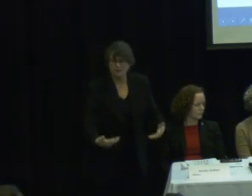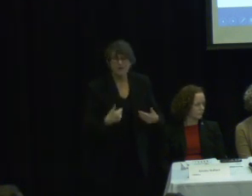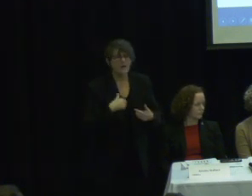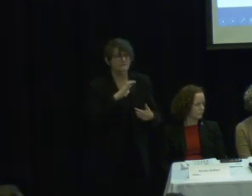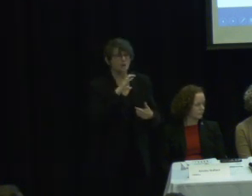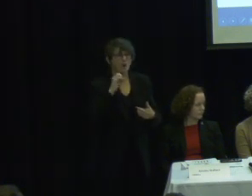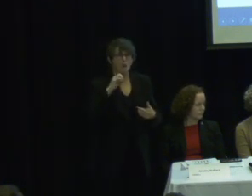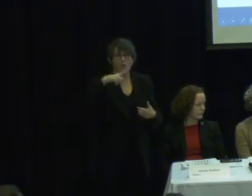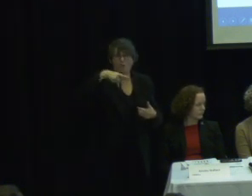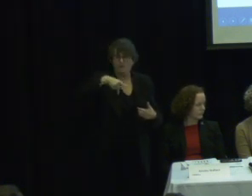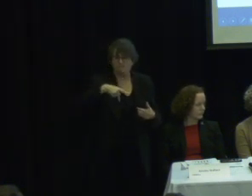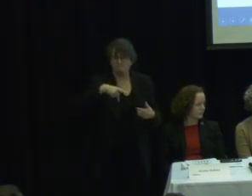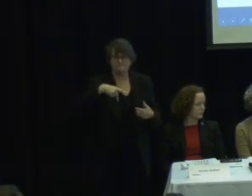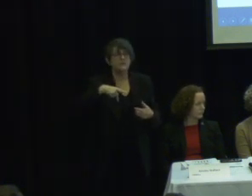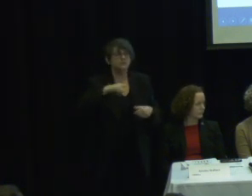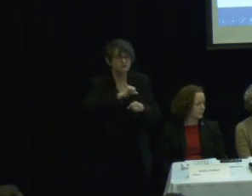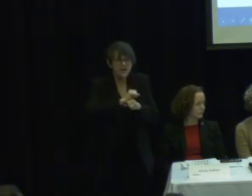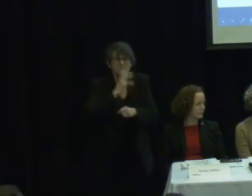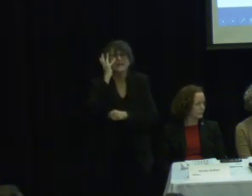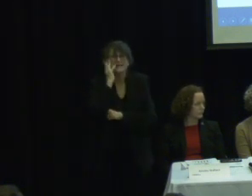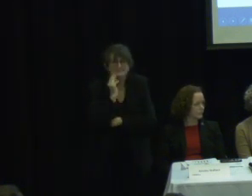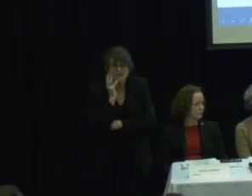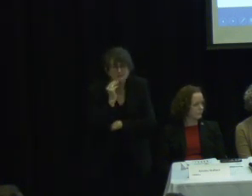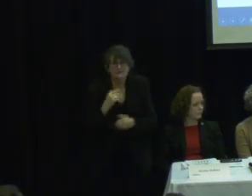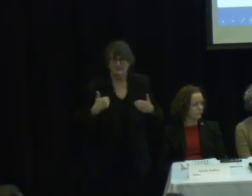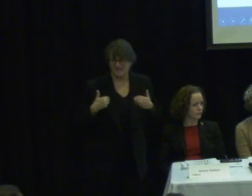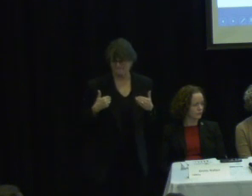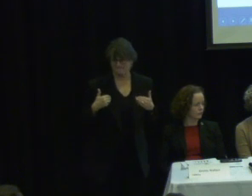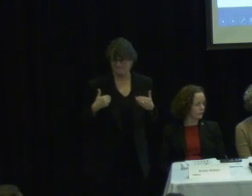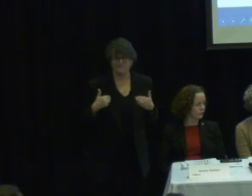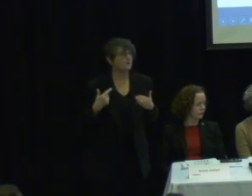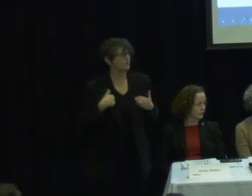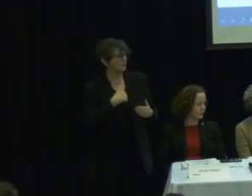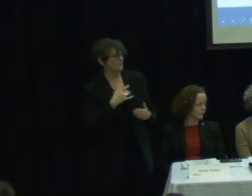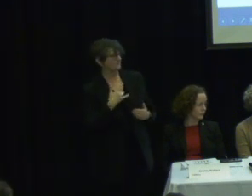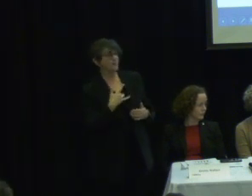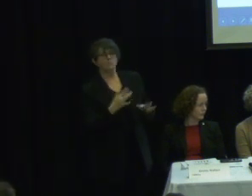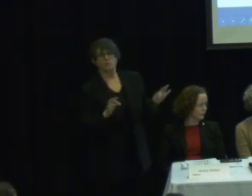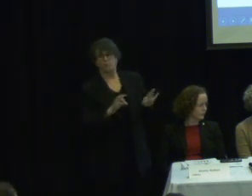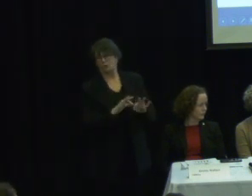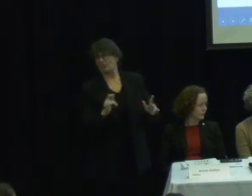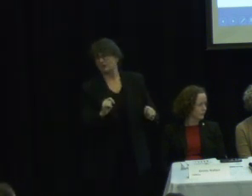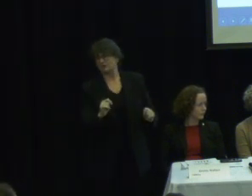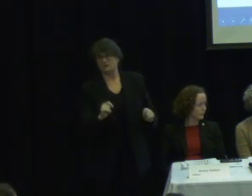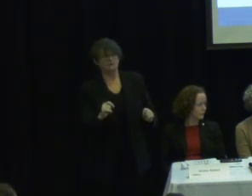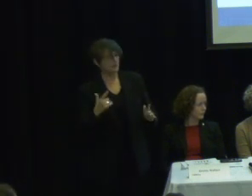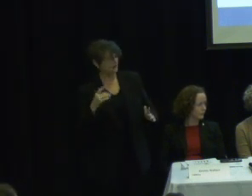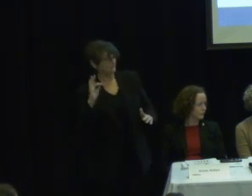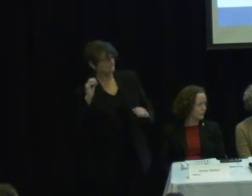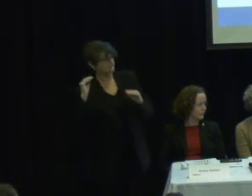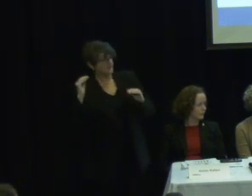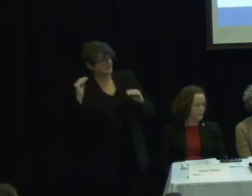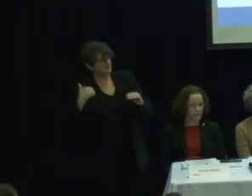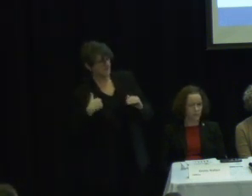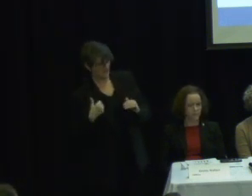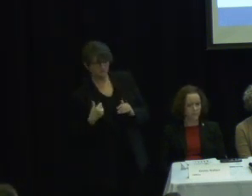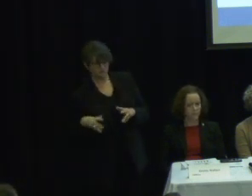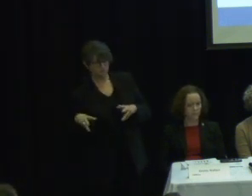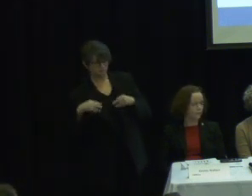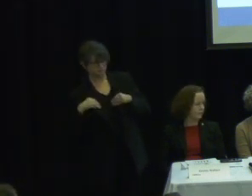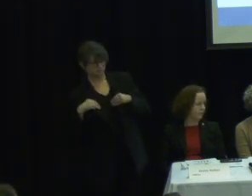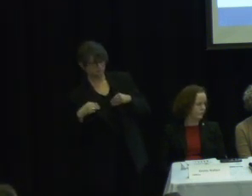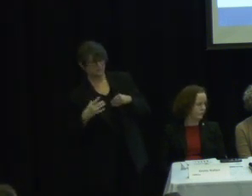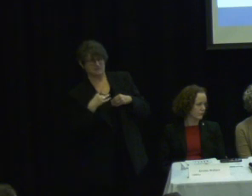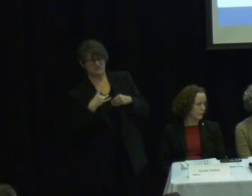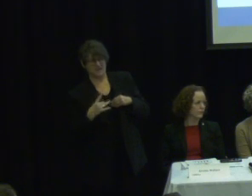with job experience. And we believe we're just at the cusp of being able to do that. And obviously, faculty have to buy in. But you know, when I talk to faculty, they're like, are